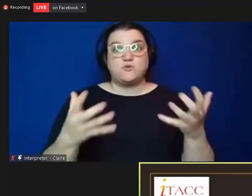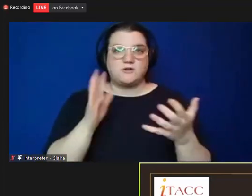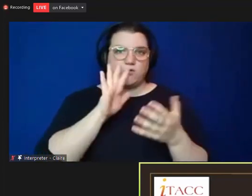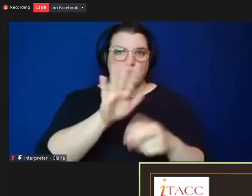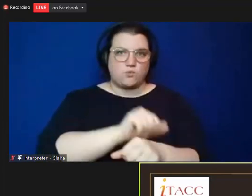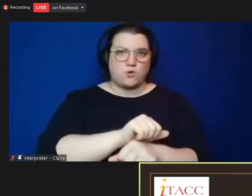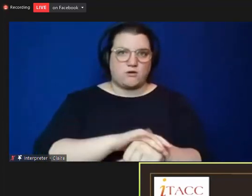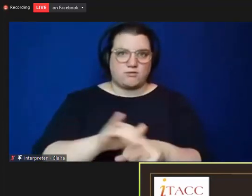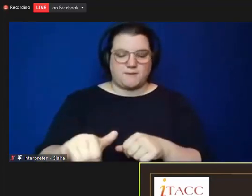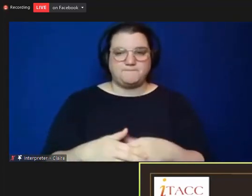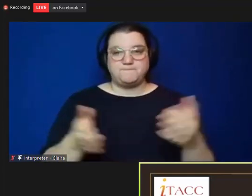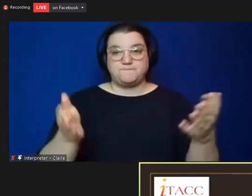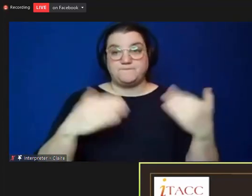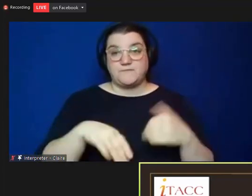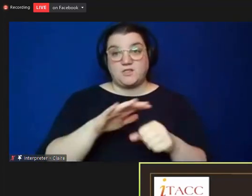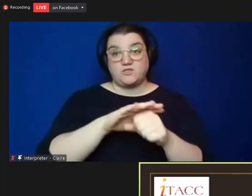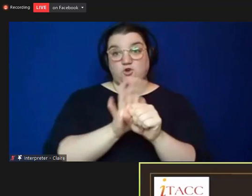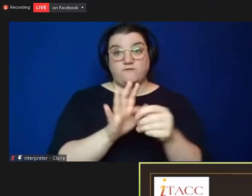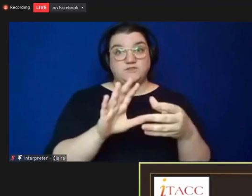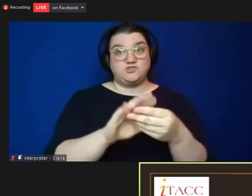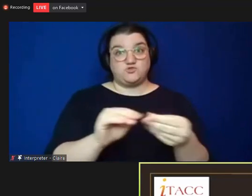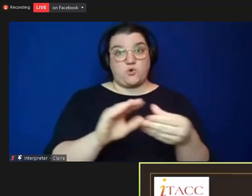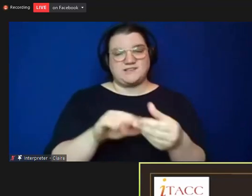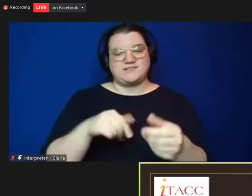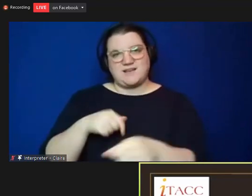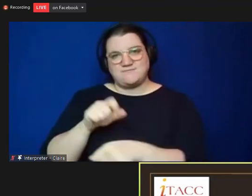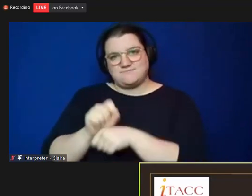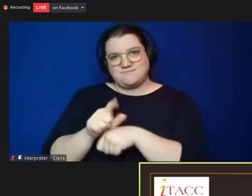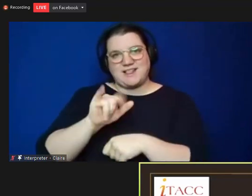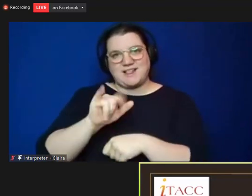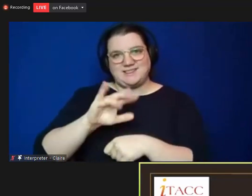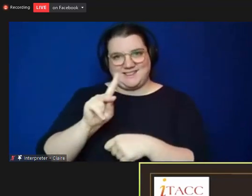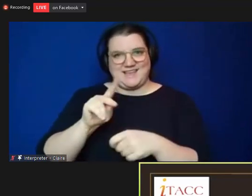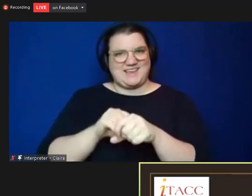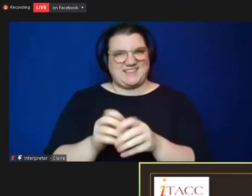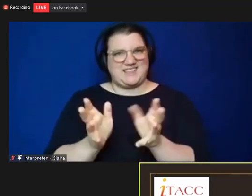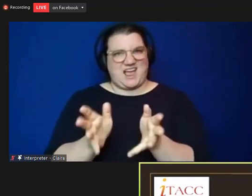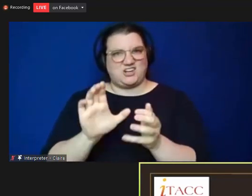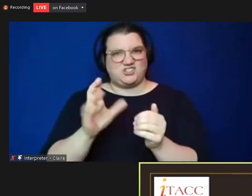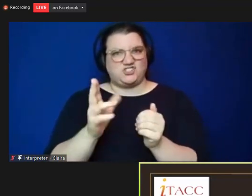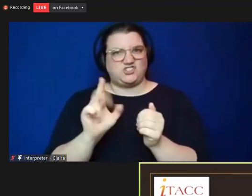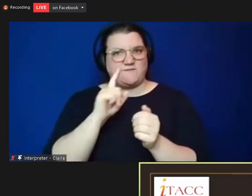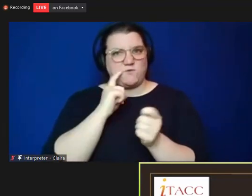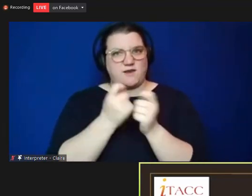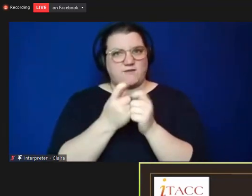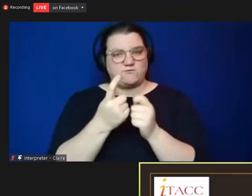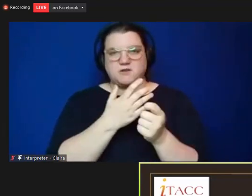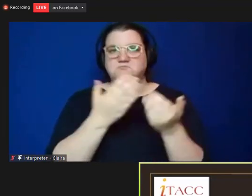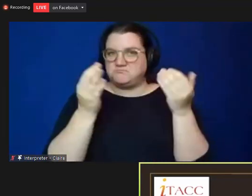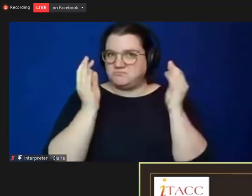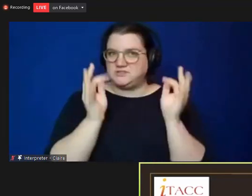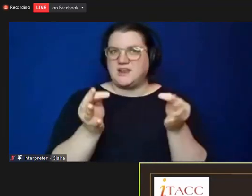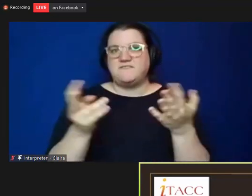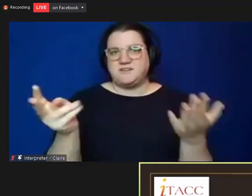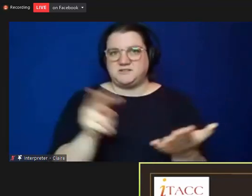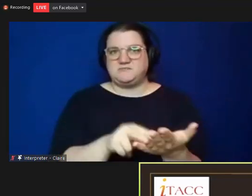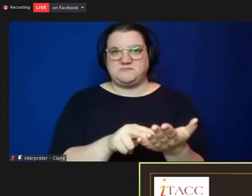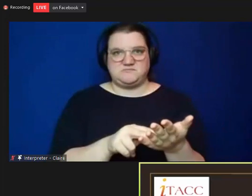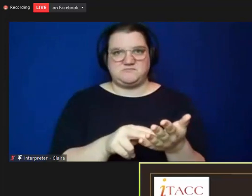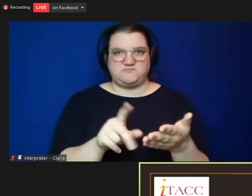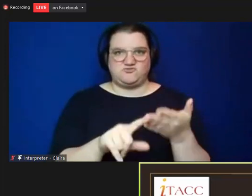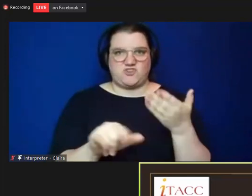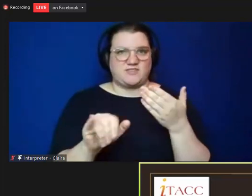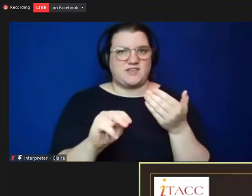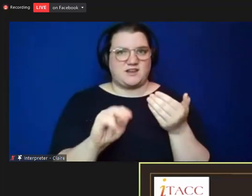I did put the link to the COVID stories in the chat box for everyone. I would definitely check those out. And again, congratulations on